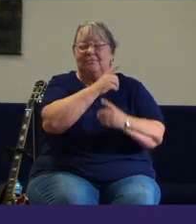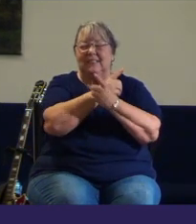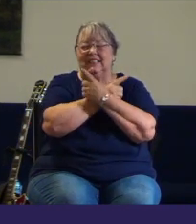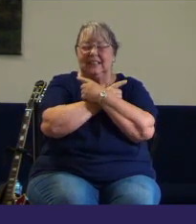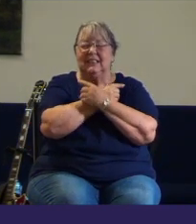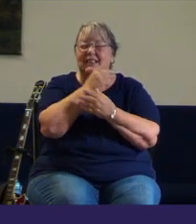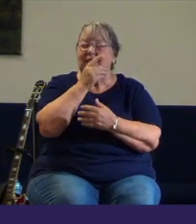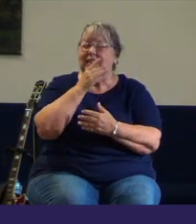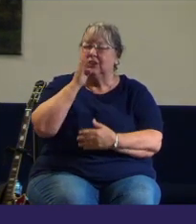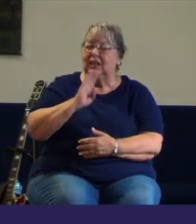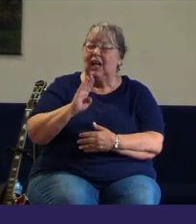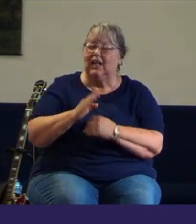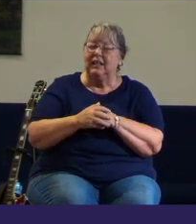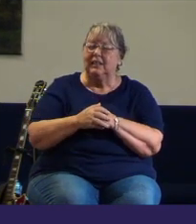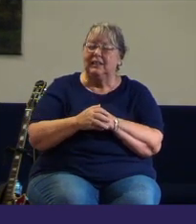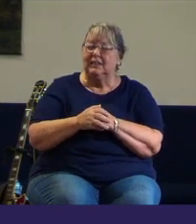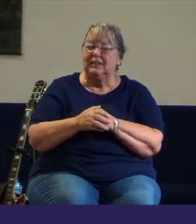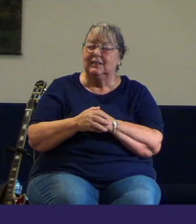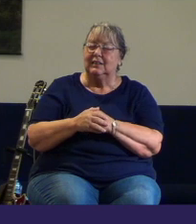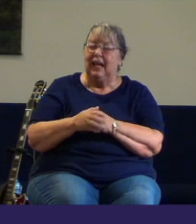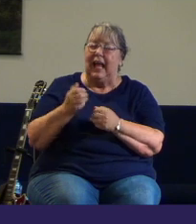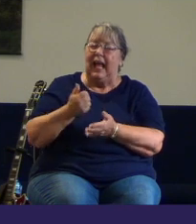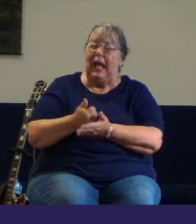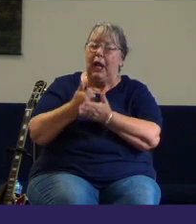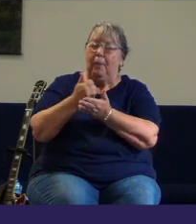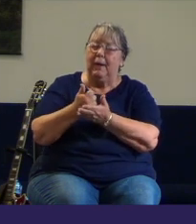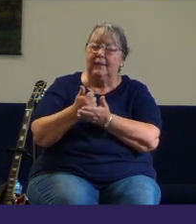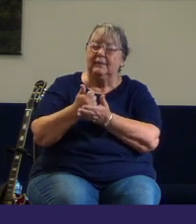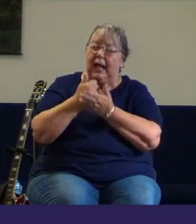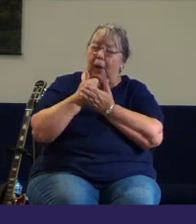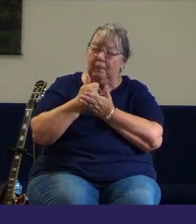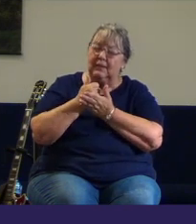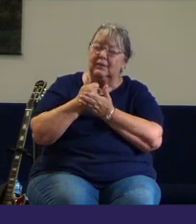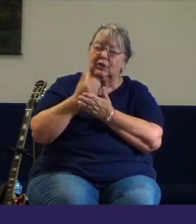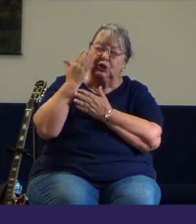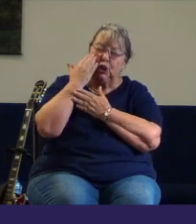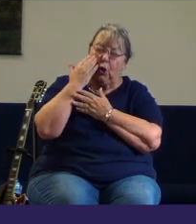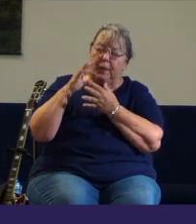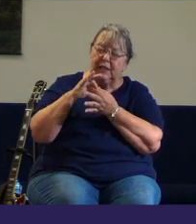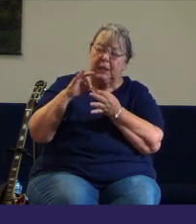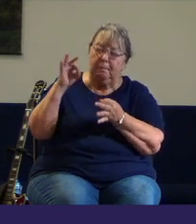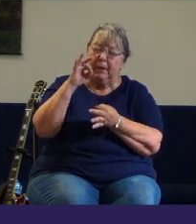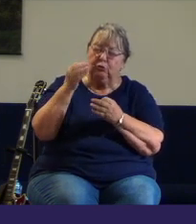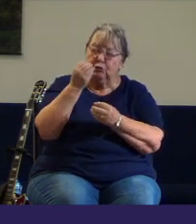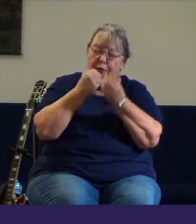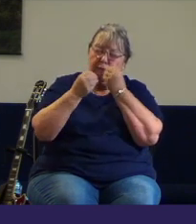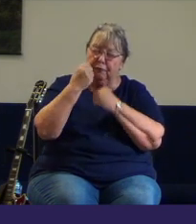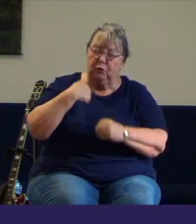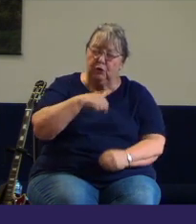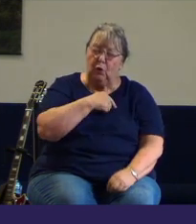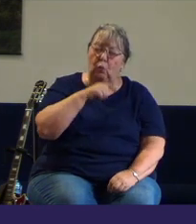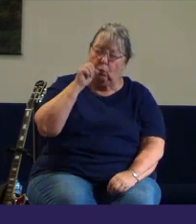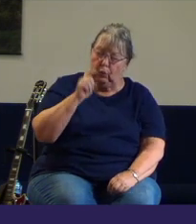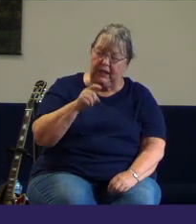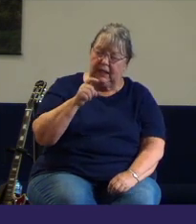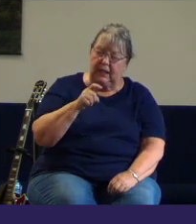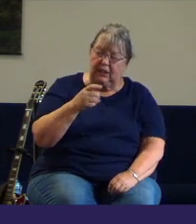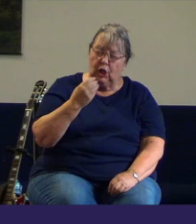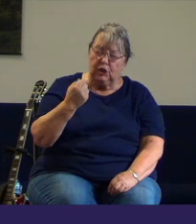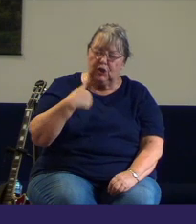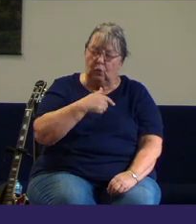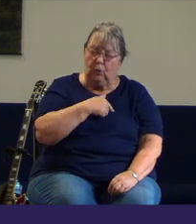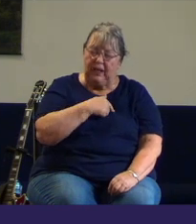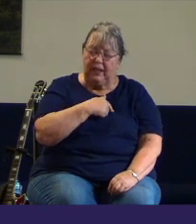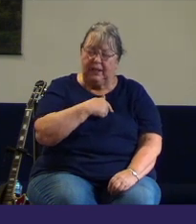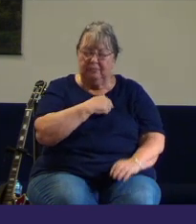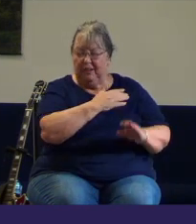the spiritual food that we need to be nutritioned spiritually so that we can withstand the